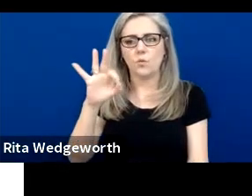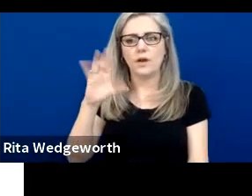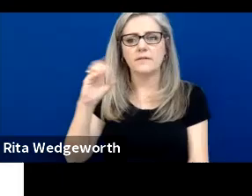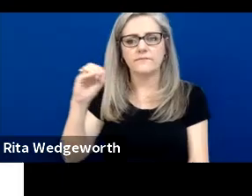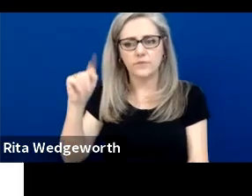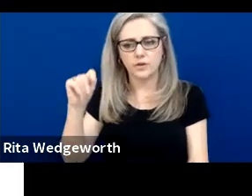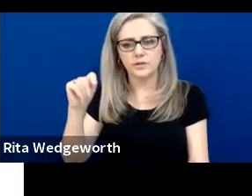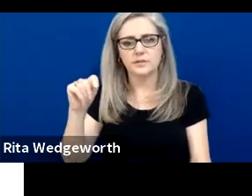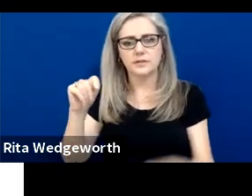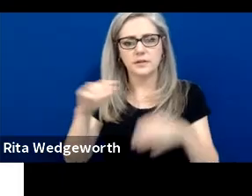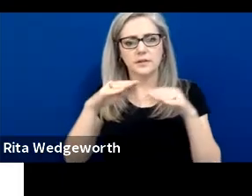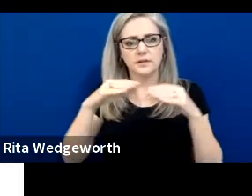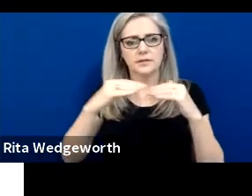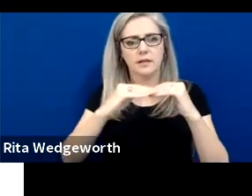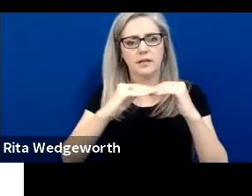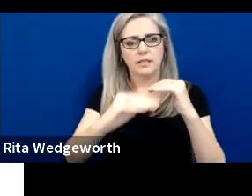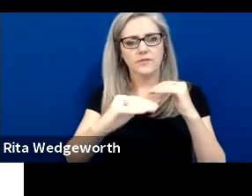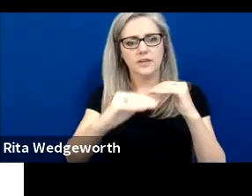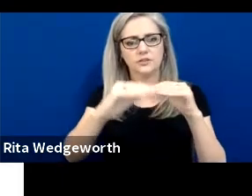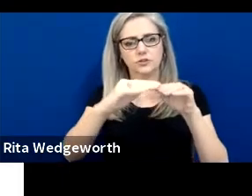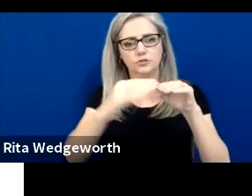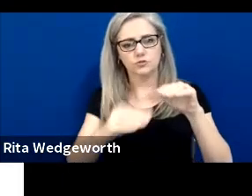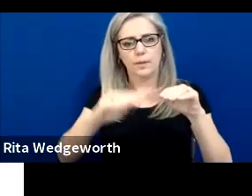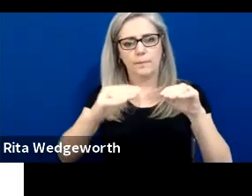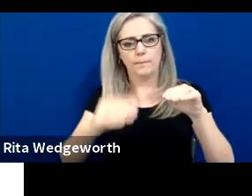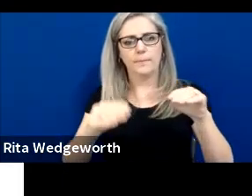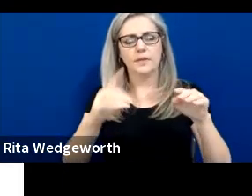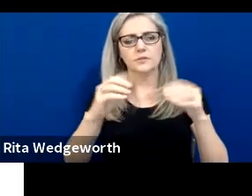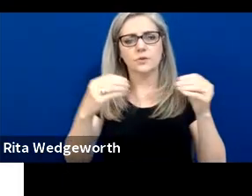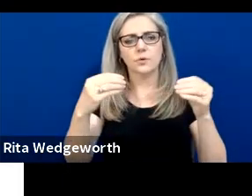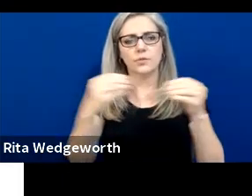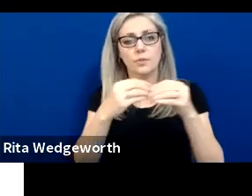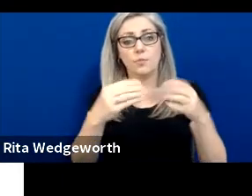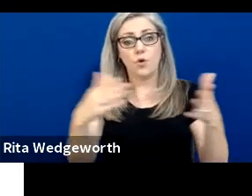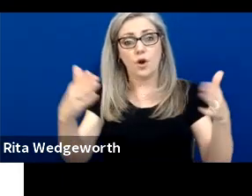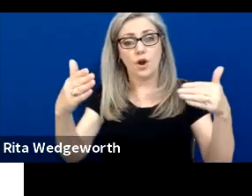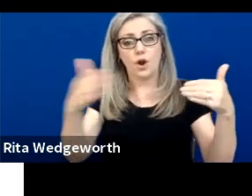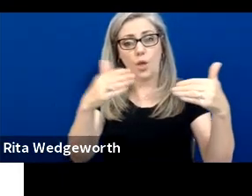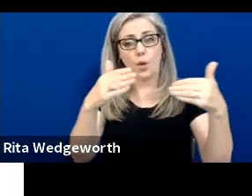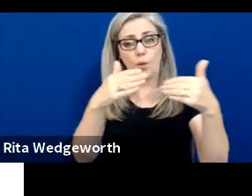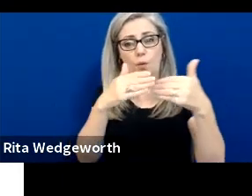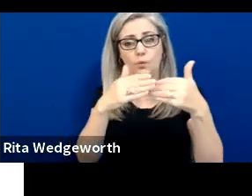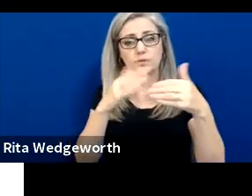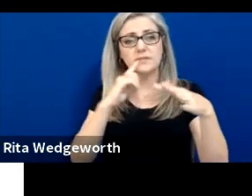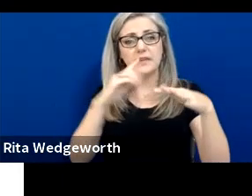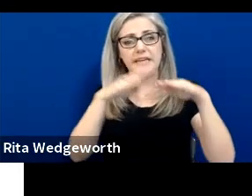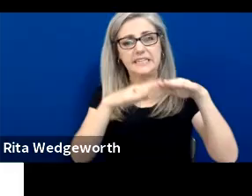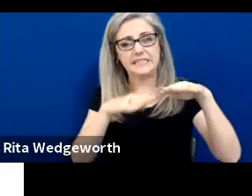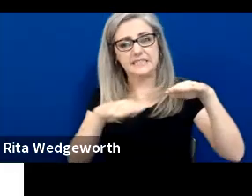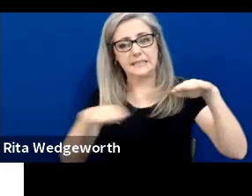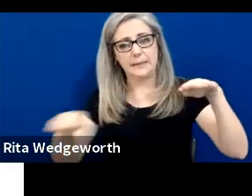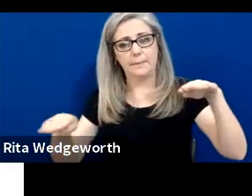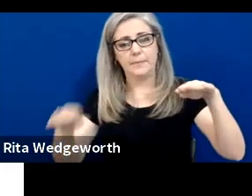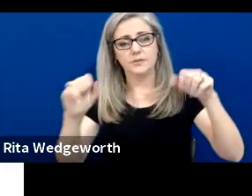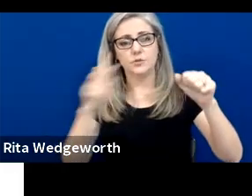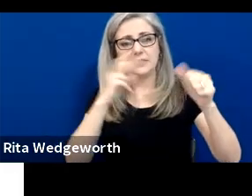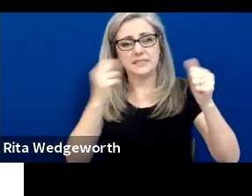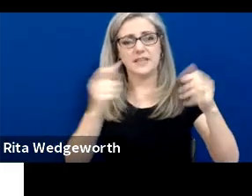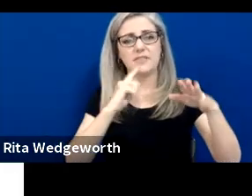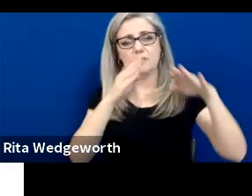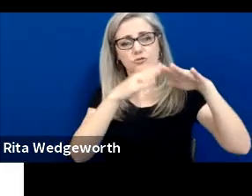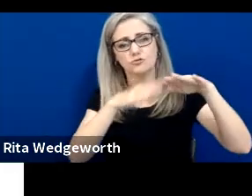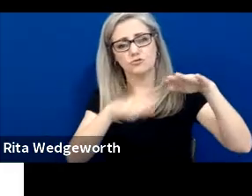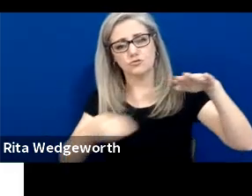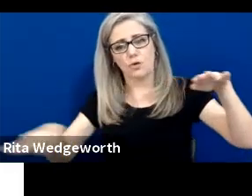so the closer those get together, the steeper we are. So you can see there is quite a bit of drop across this